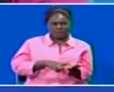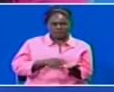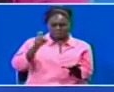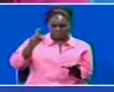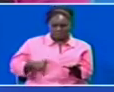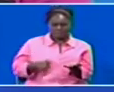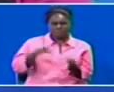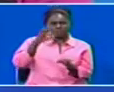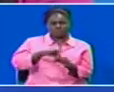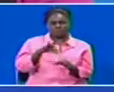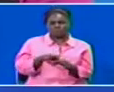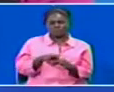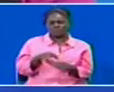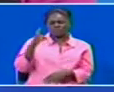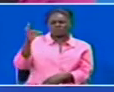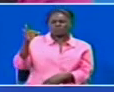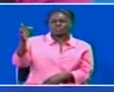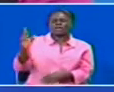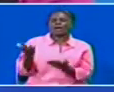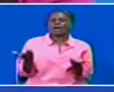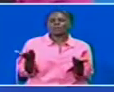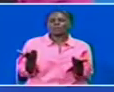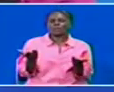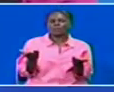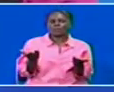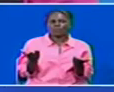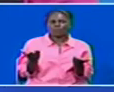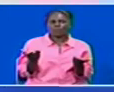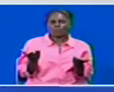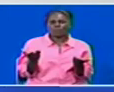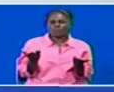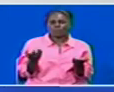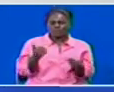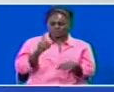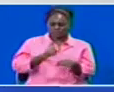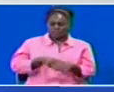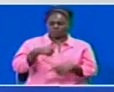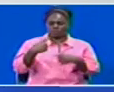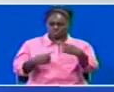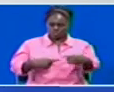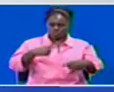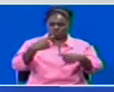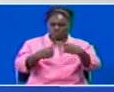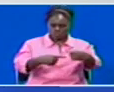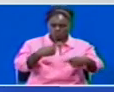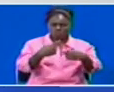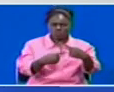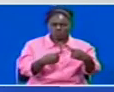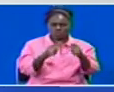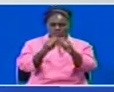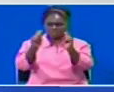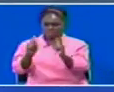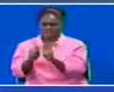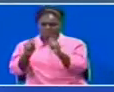voting. But where do you see us heading in this process? Well, you know, for as long as we continue with the ethnic